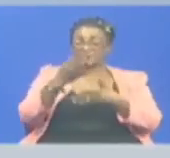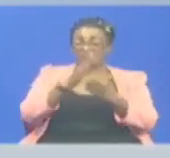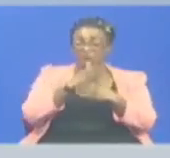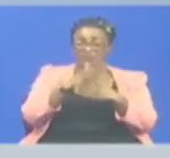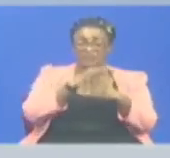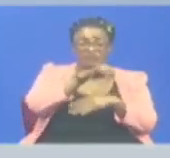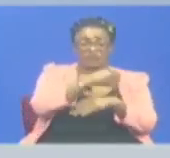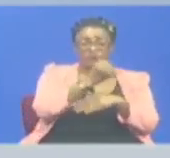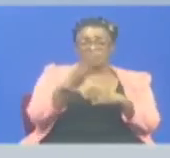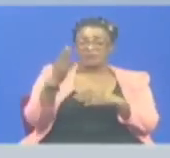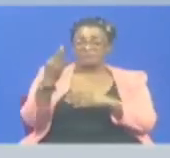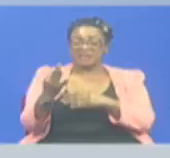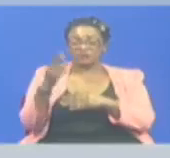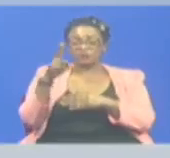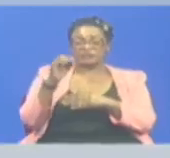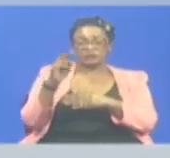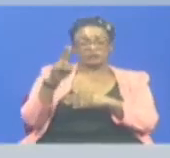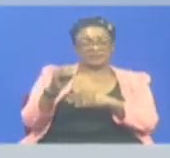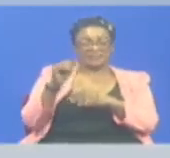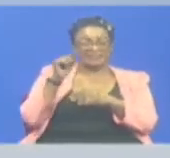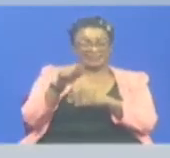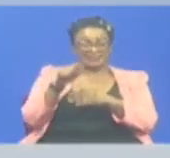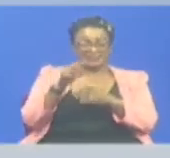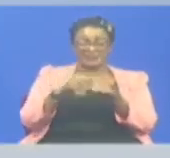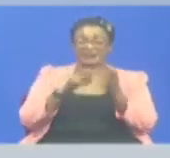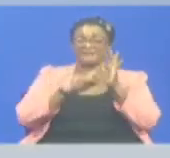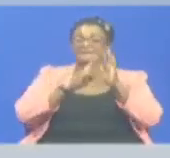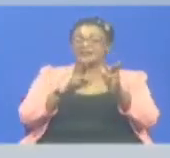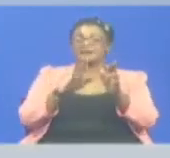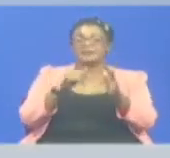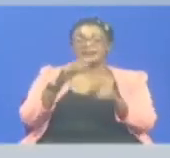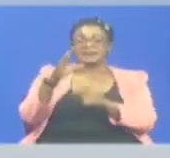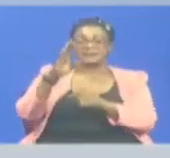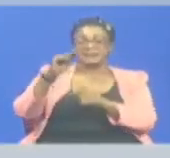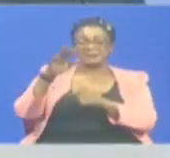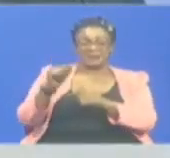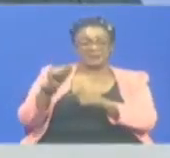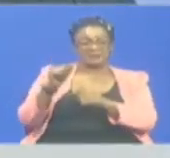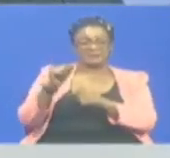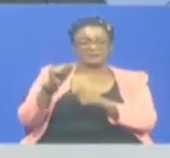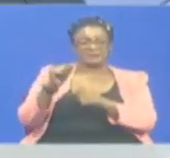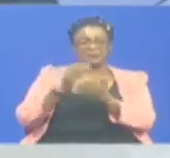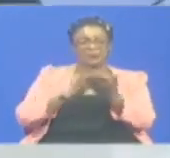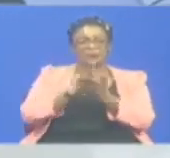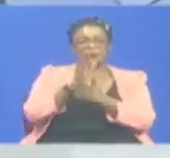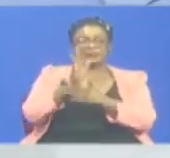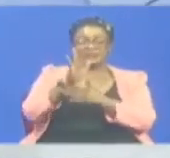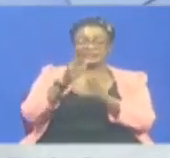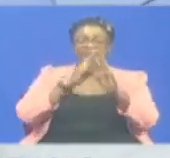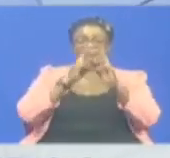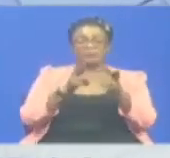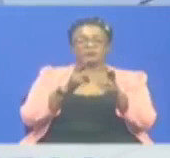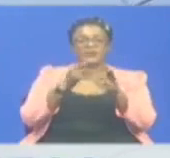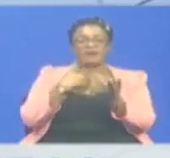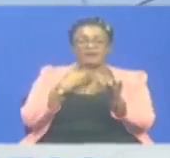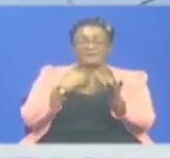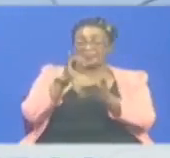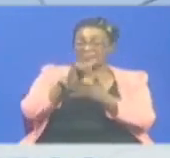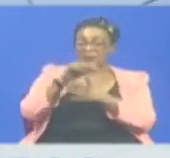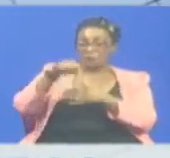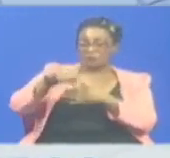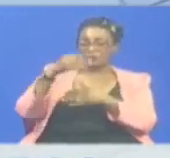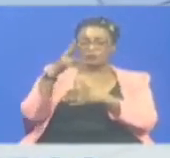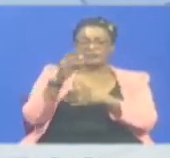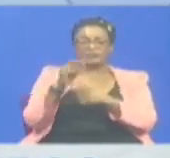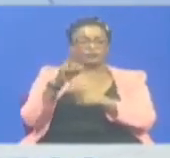March 2020. This has been revealed by the Capital Markets Authority through its soundness report covering the first quarter of